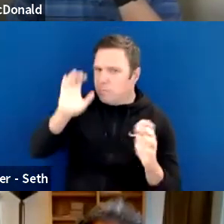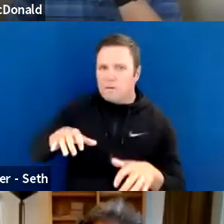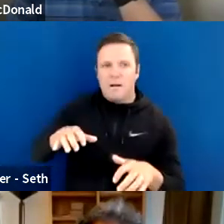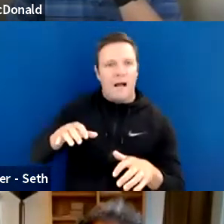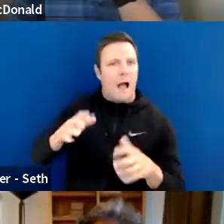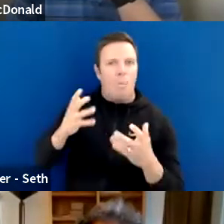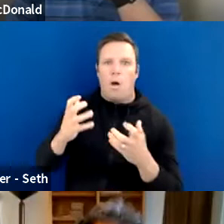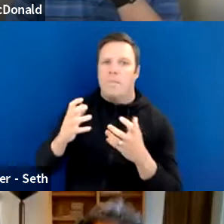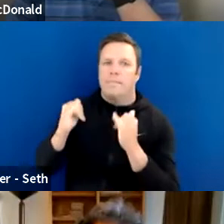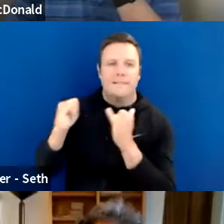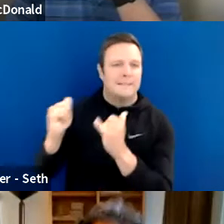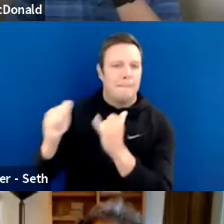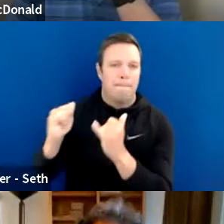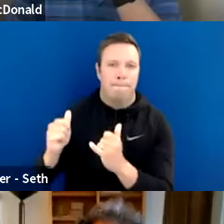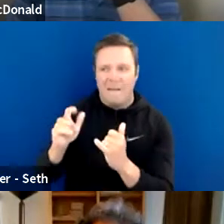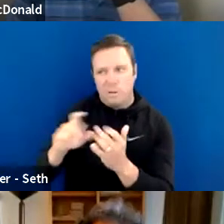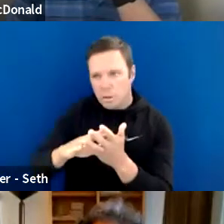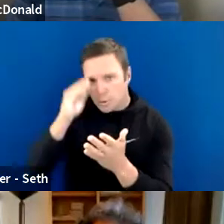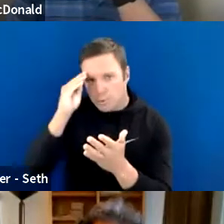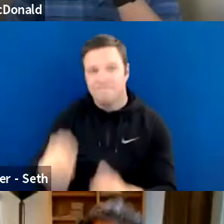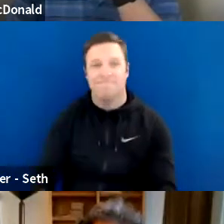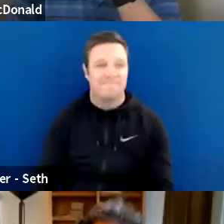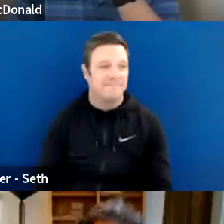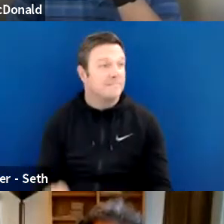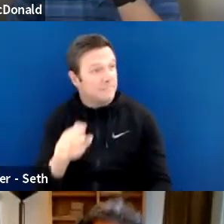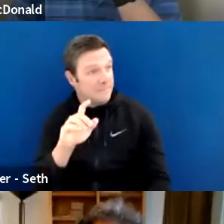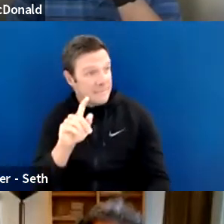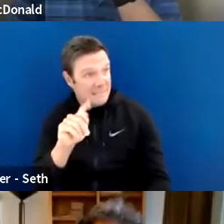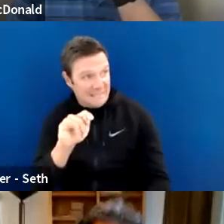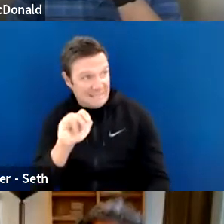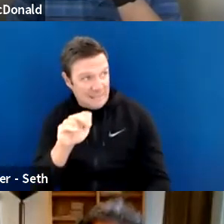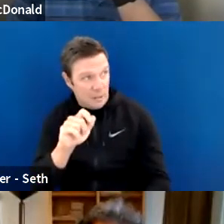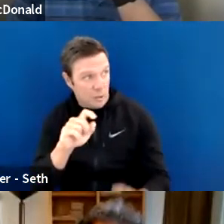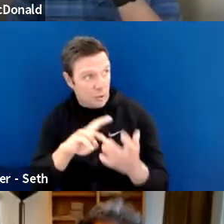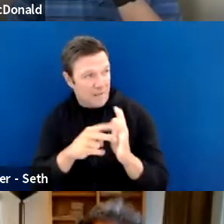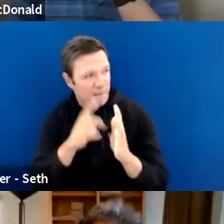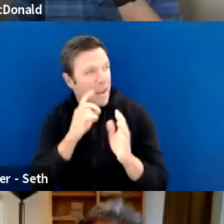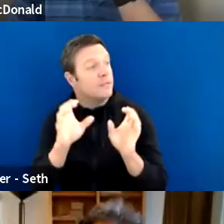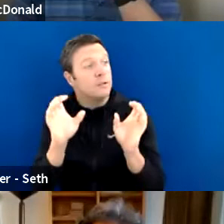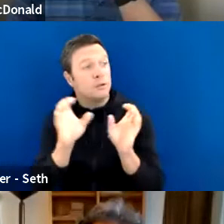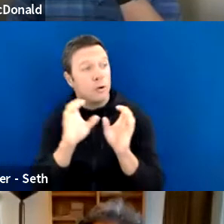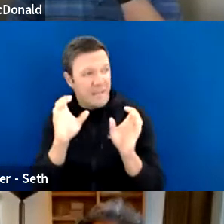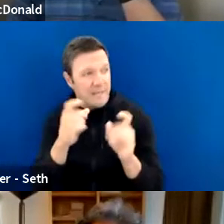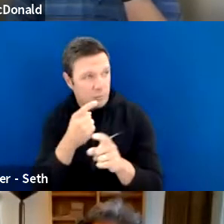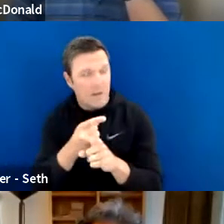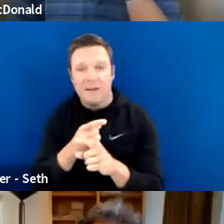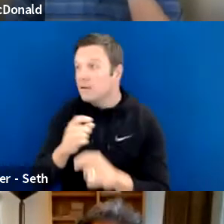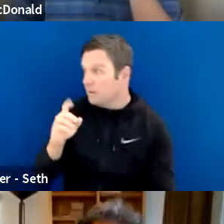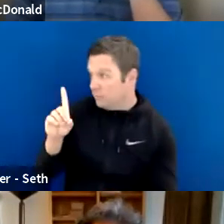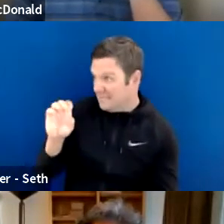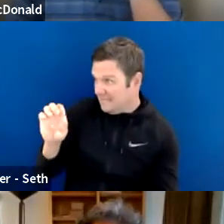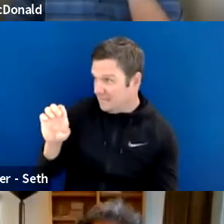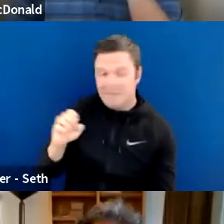them. And Tina, you're talking about the certification, right? Yeah, for the DE.